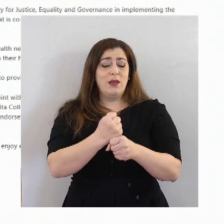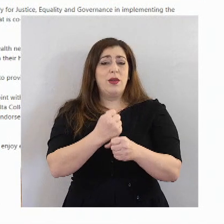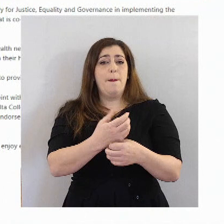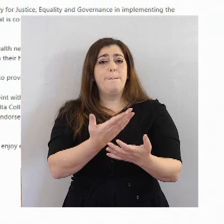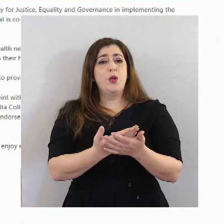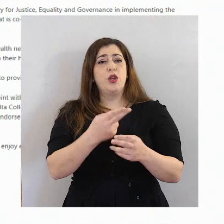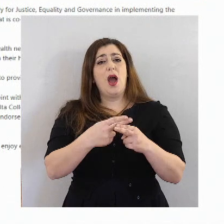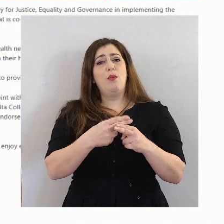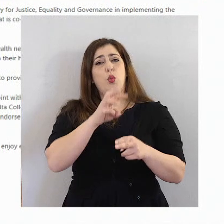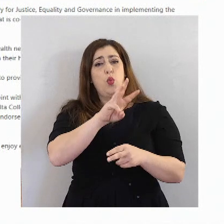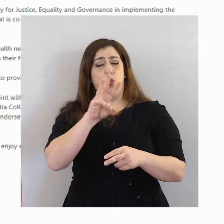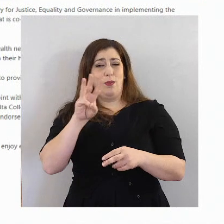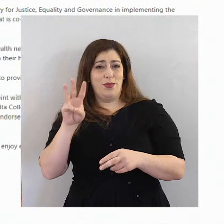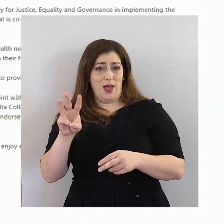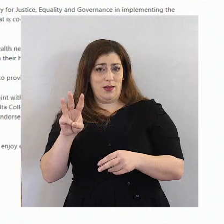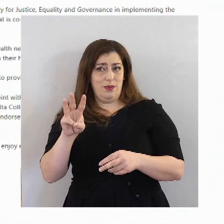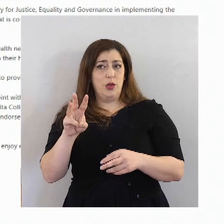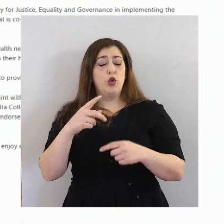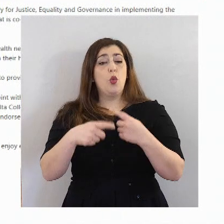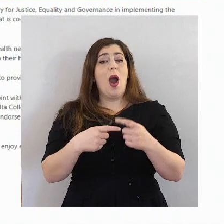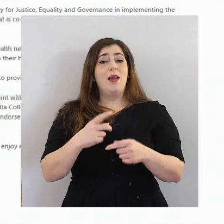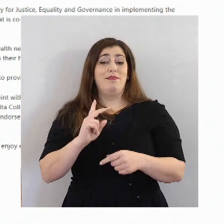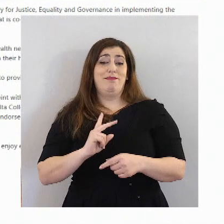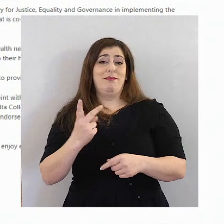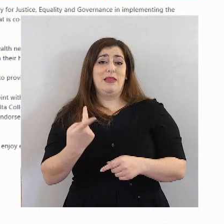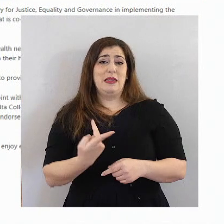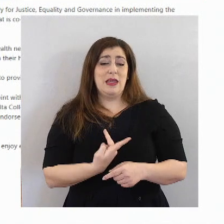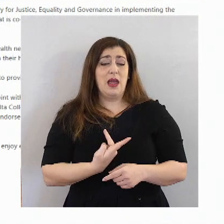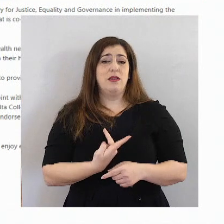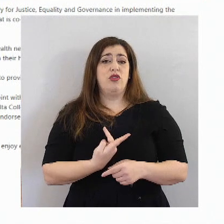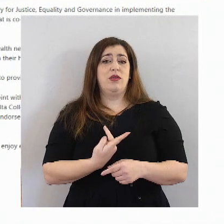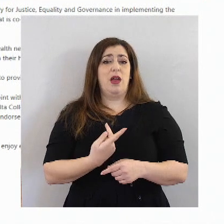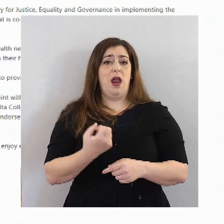of a Belgian website run by the Transgender Info Point.